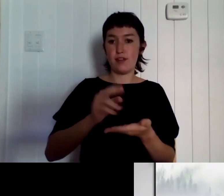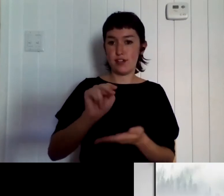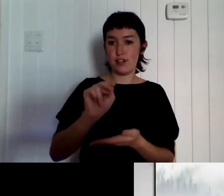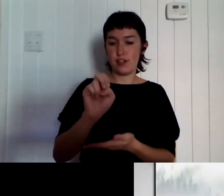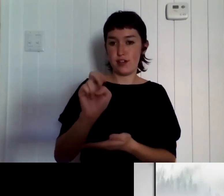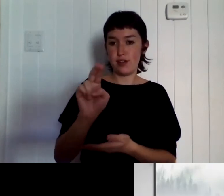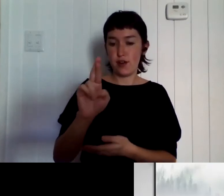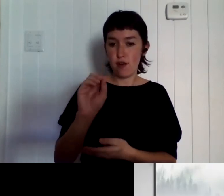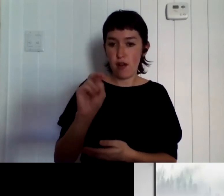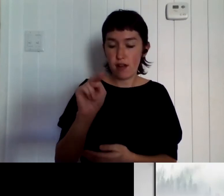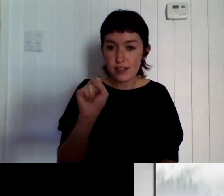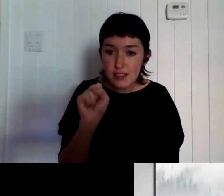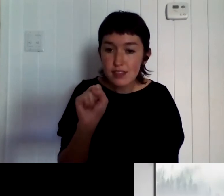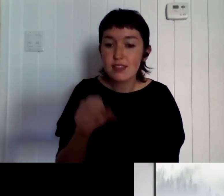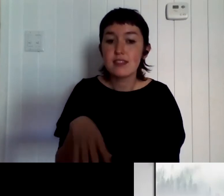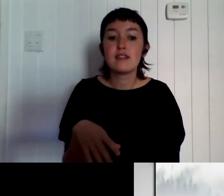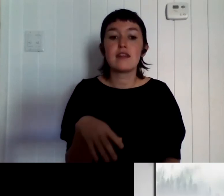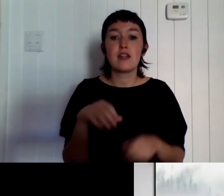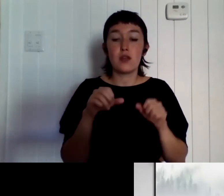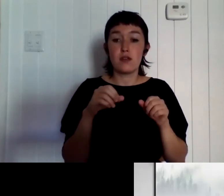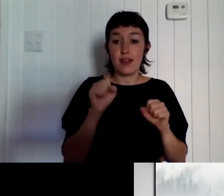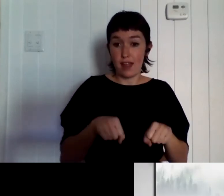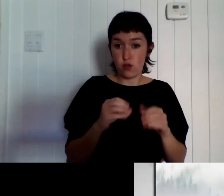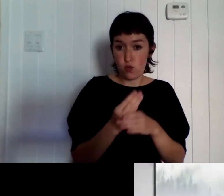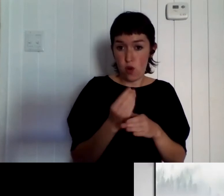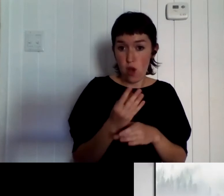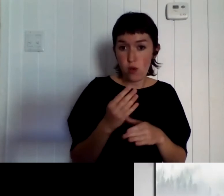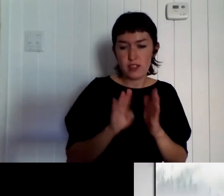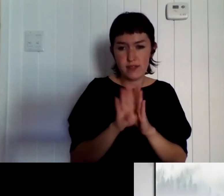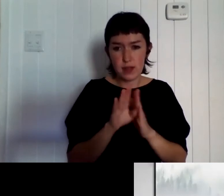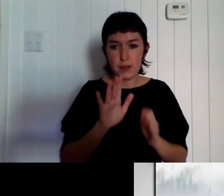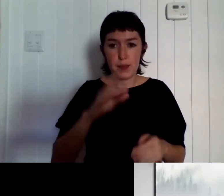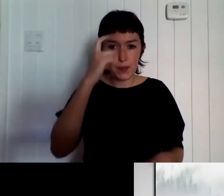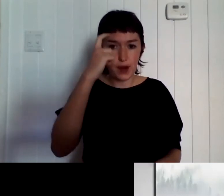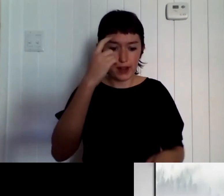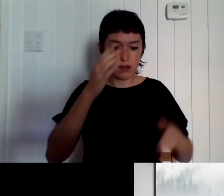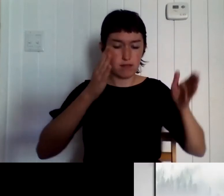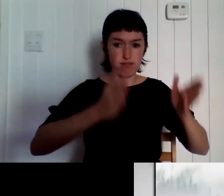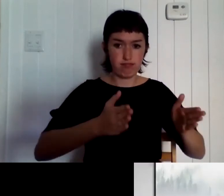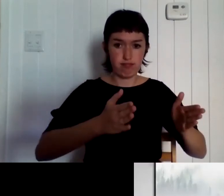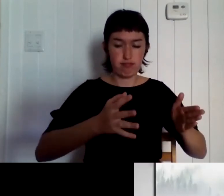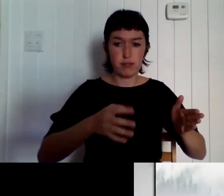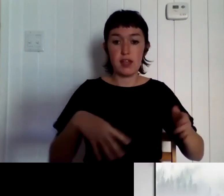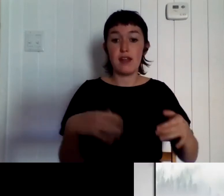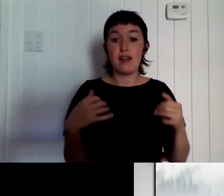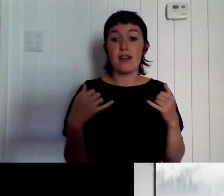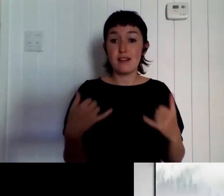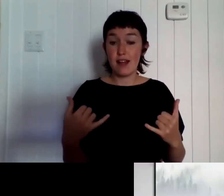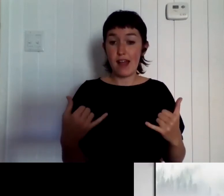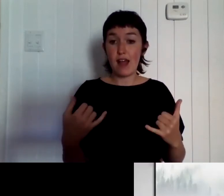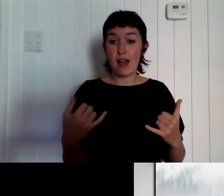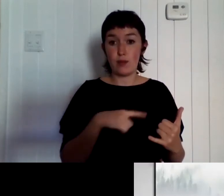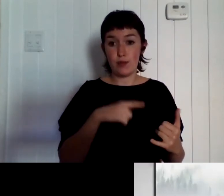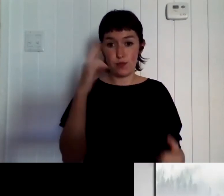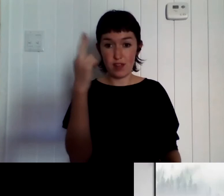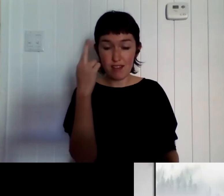are then set in stone and don't change after that. And I think what we've realized through a few more decades